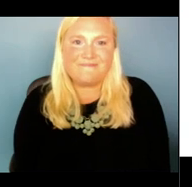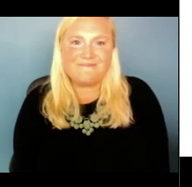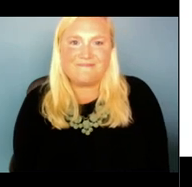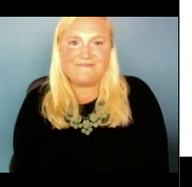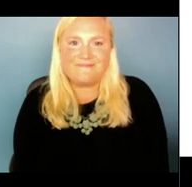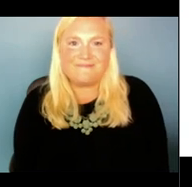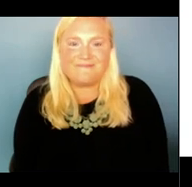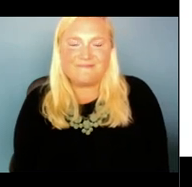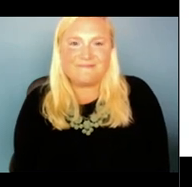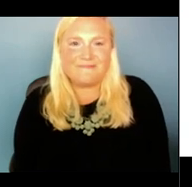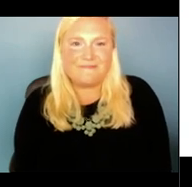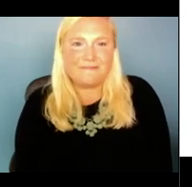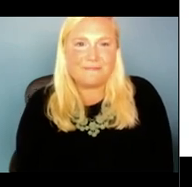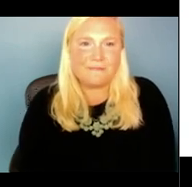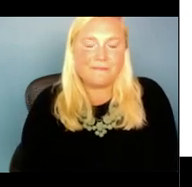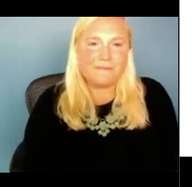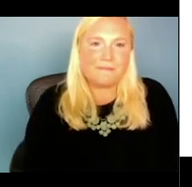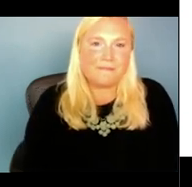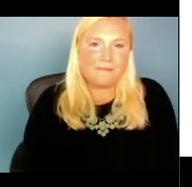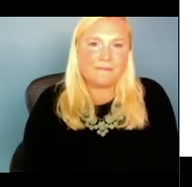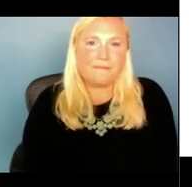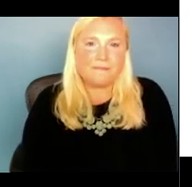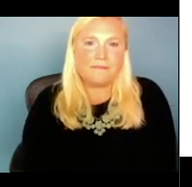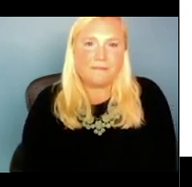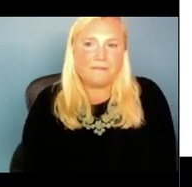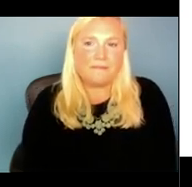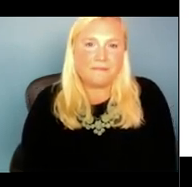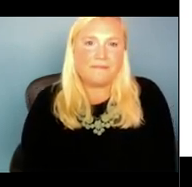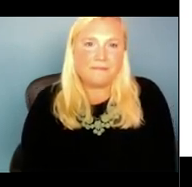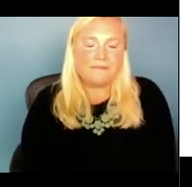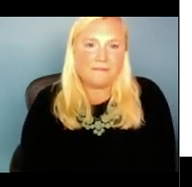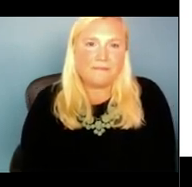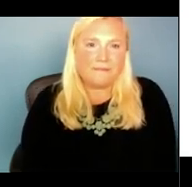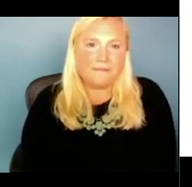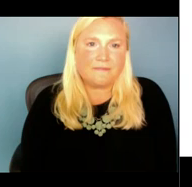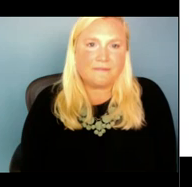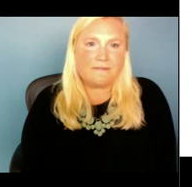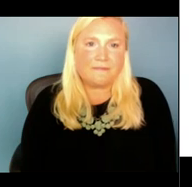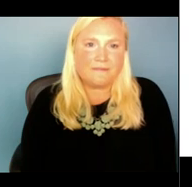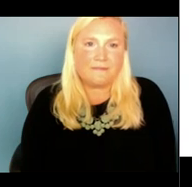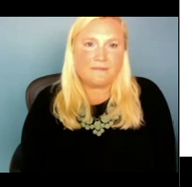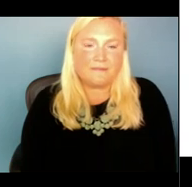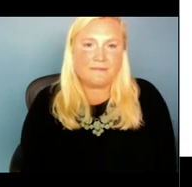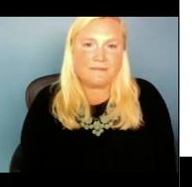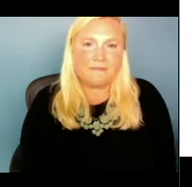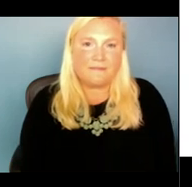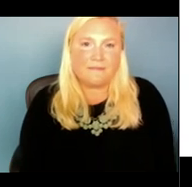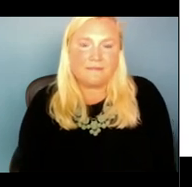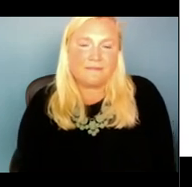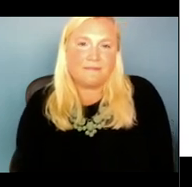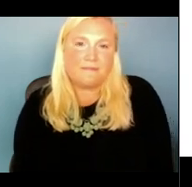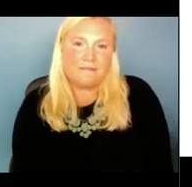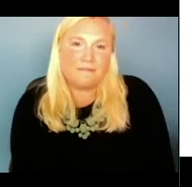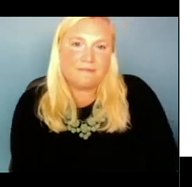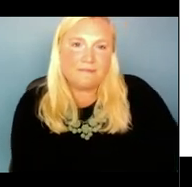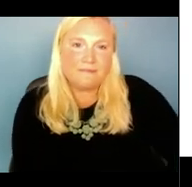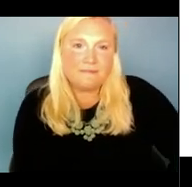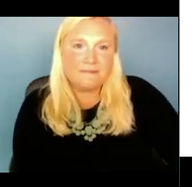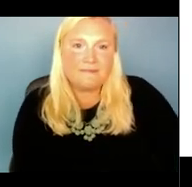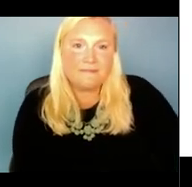we as a field have an important role to play, is leading the way and helping people understand that, yes, just because